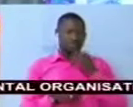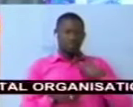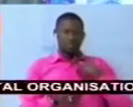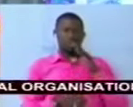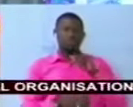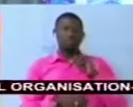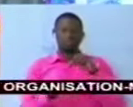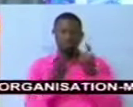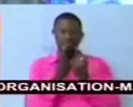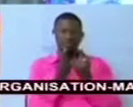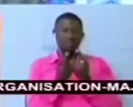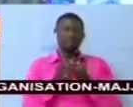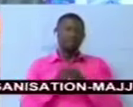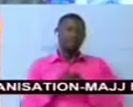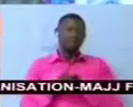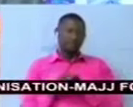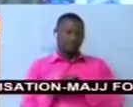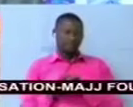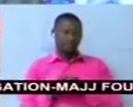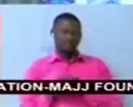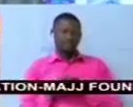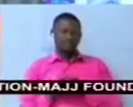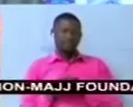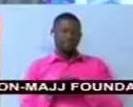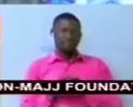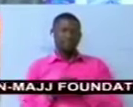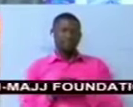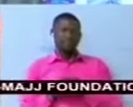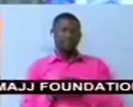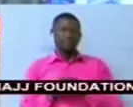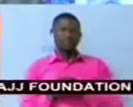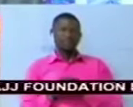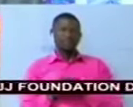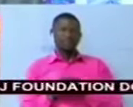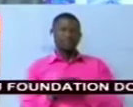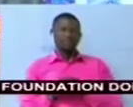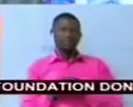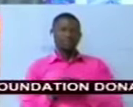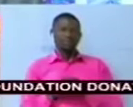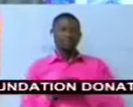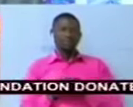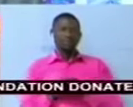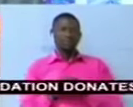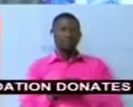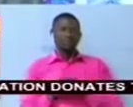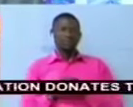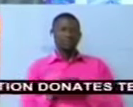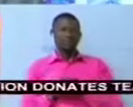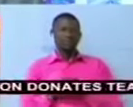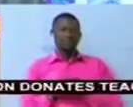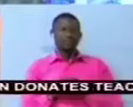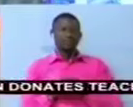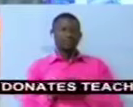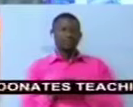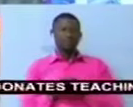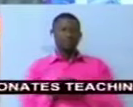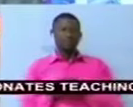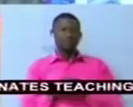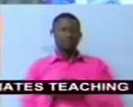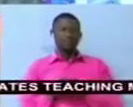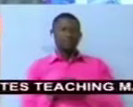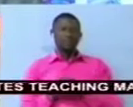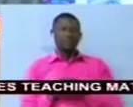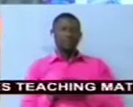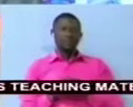I was accused. Accused of something. Wa biñ ma charge ñu ne conspiracy lañ ma charge. I was charged